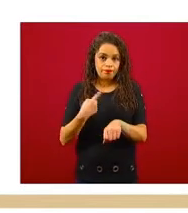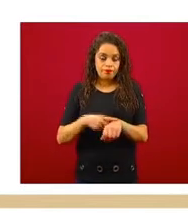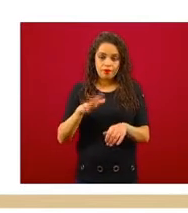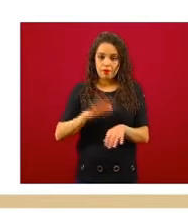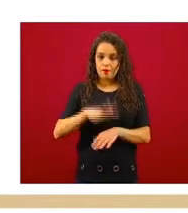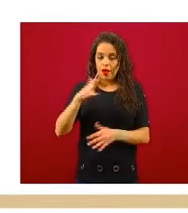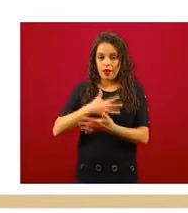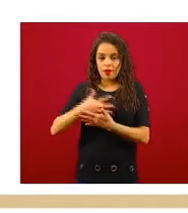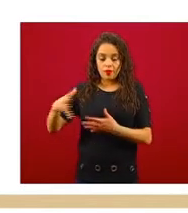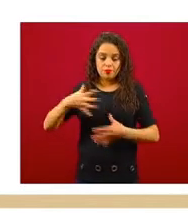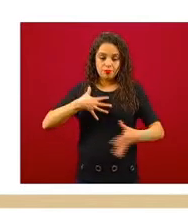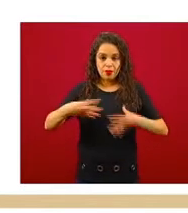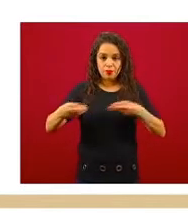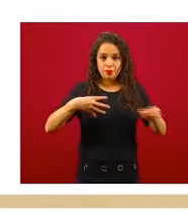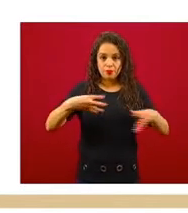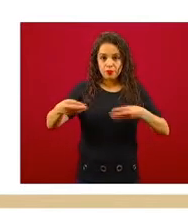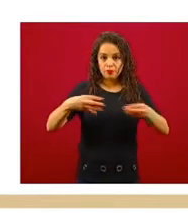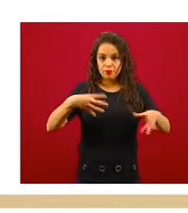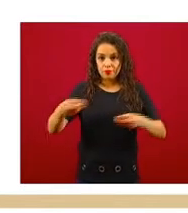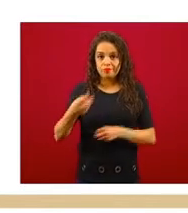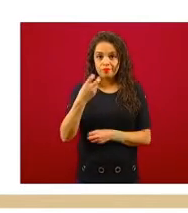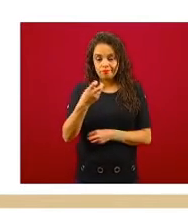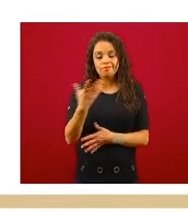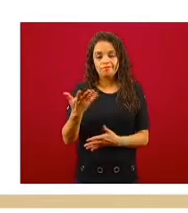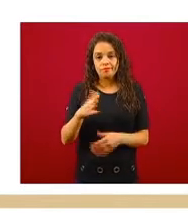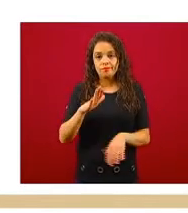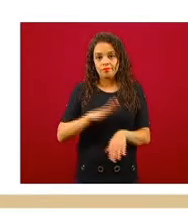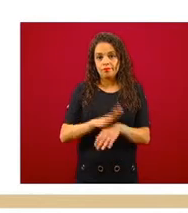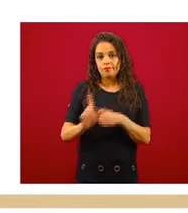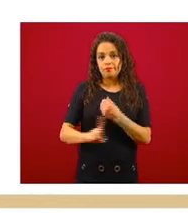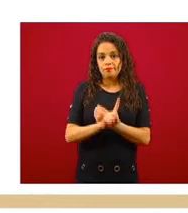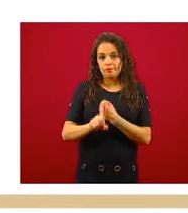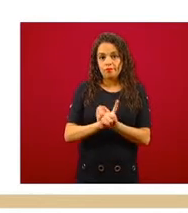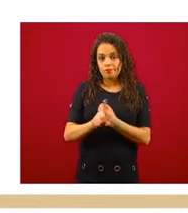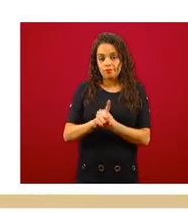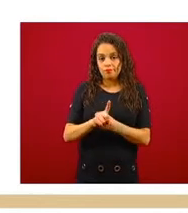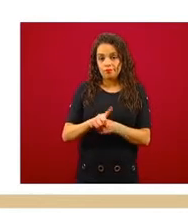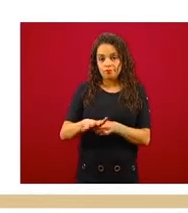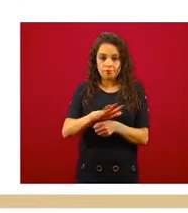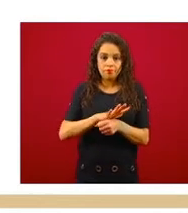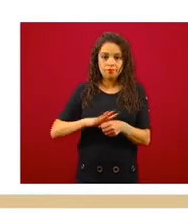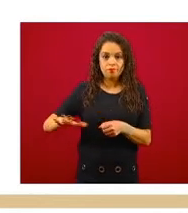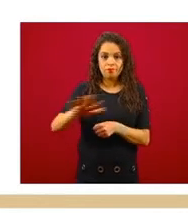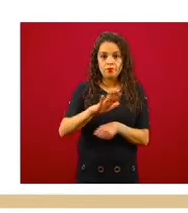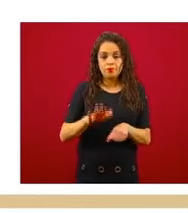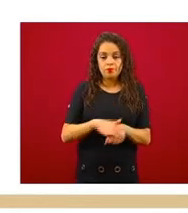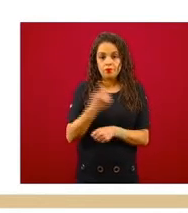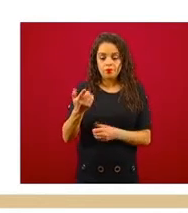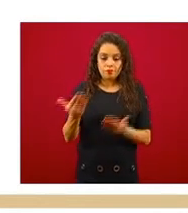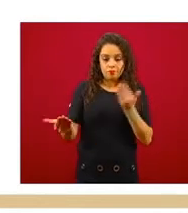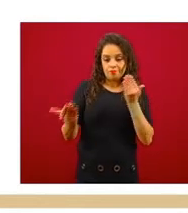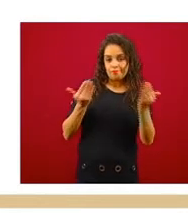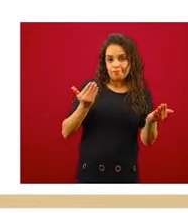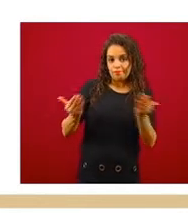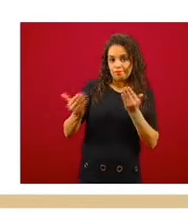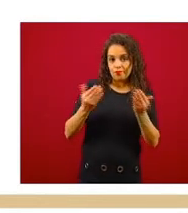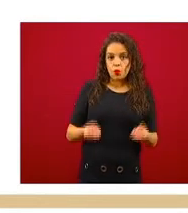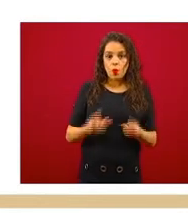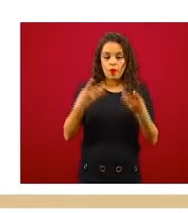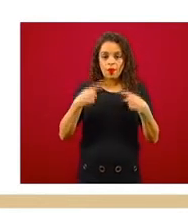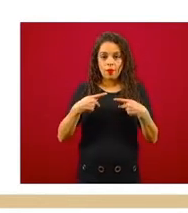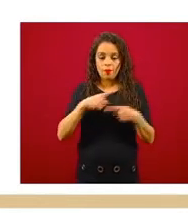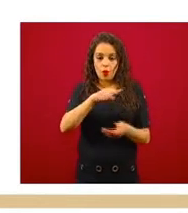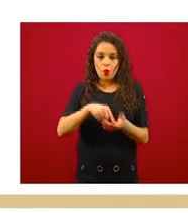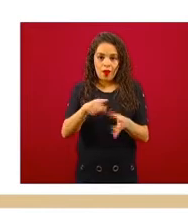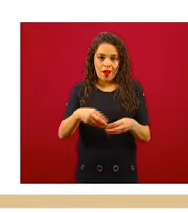concentration of the incidence rate is increasing, and that's where we see the highest levels of transmission where we